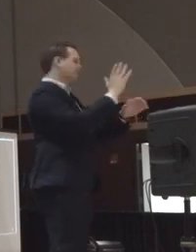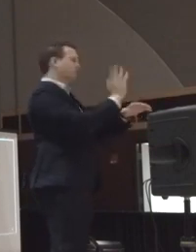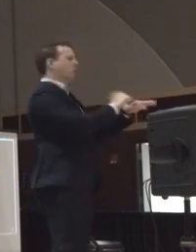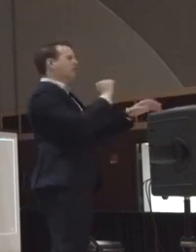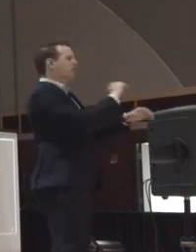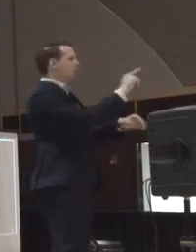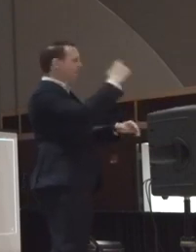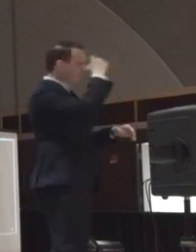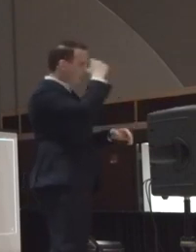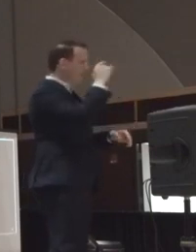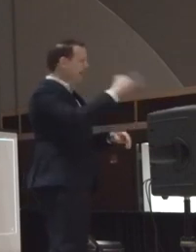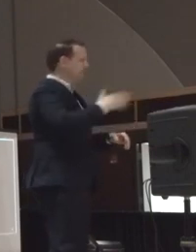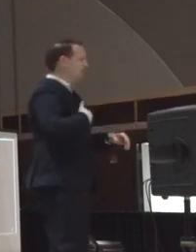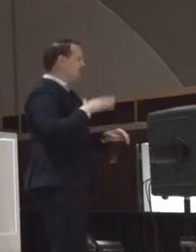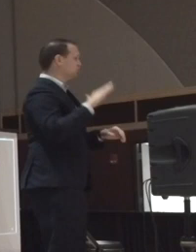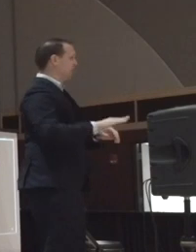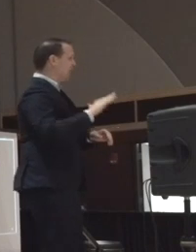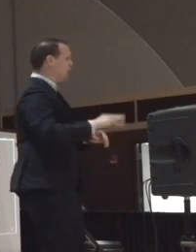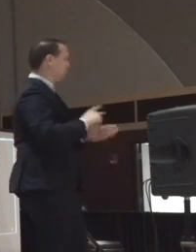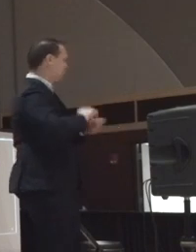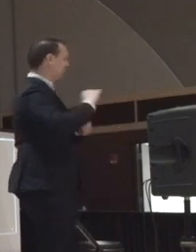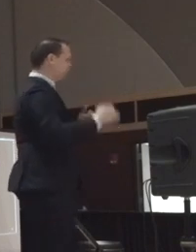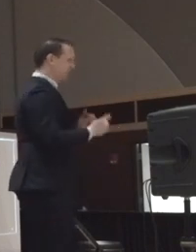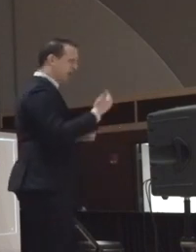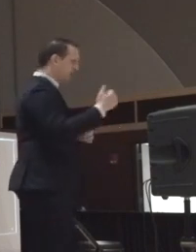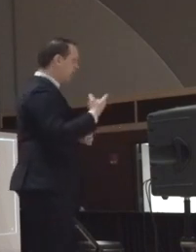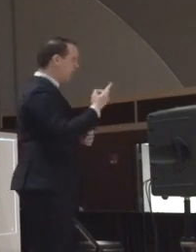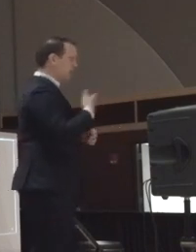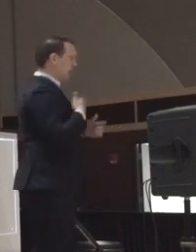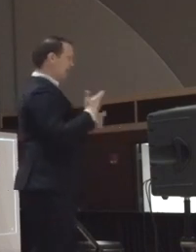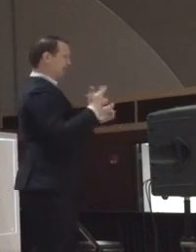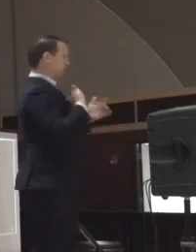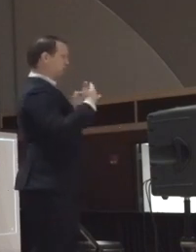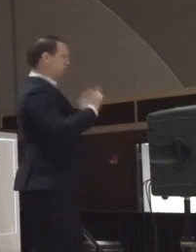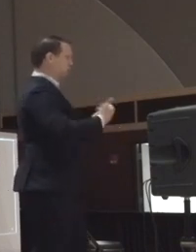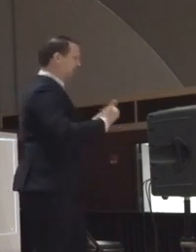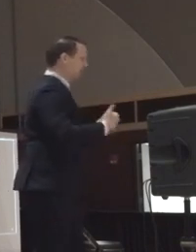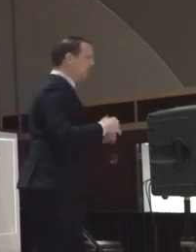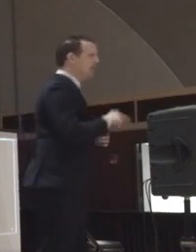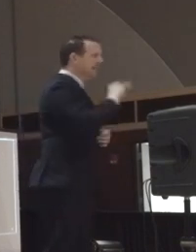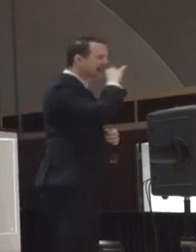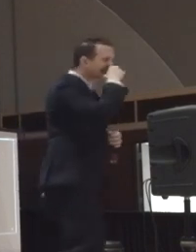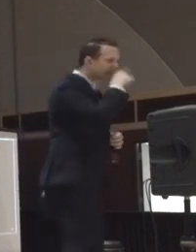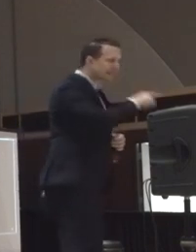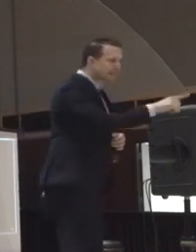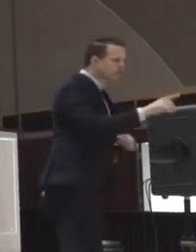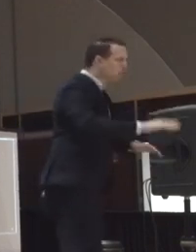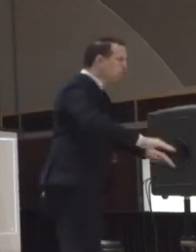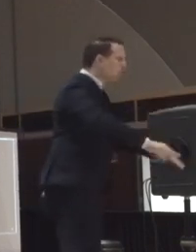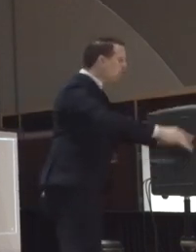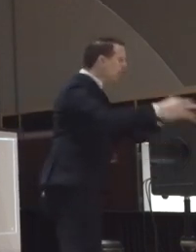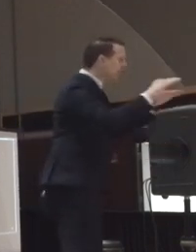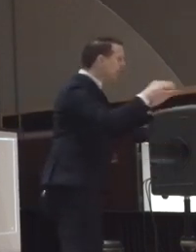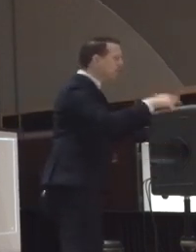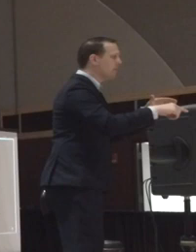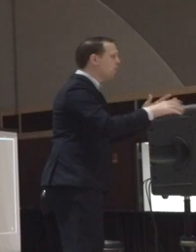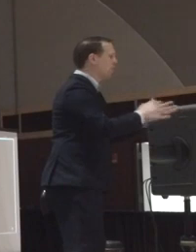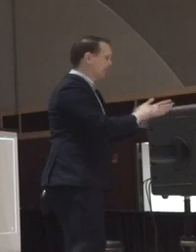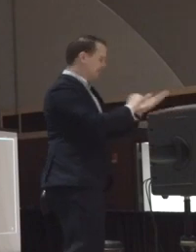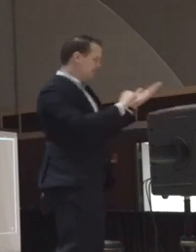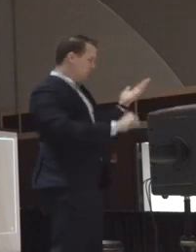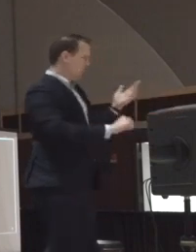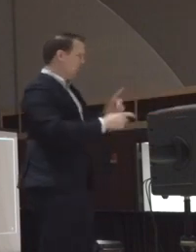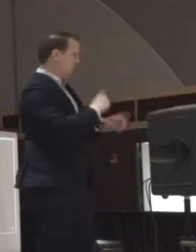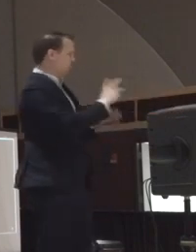my childhood projects in it. One of my big concerns today are kids are growing up totally removed from